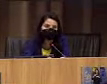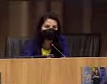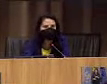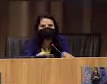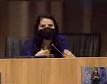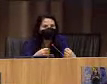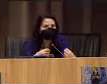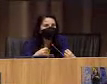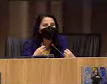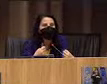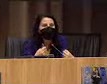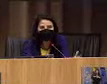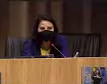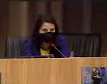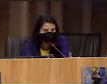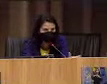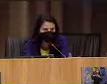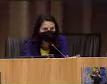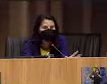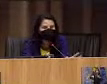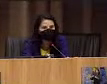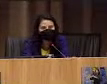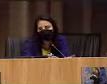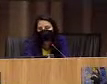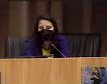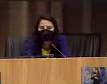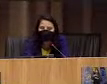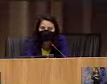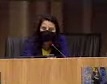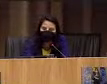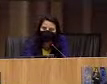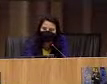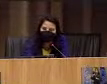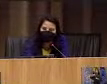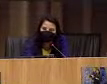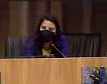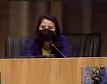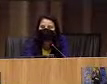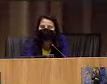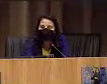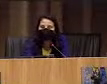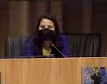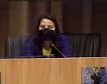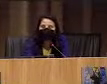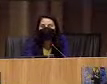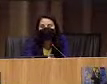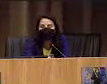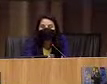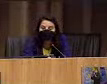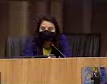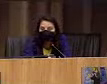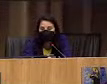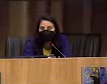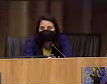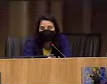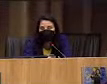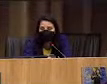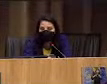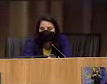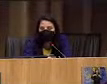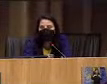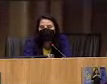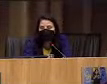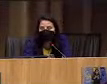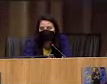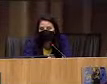these that are not in the capital, they use other information systems that they can get into this study.